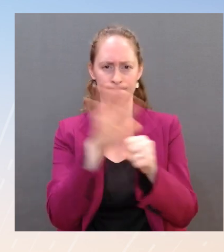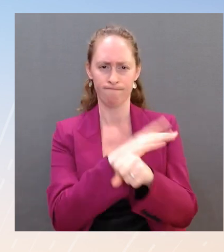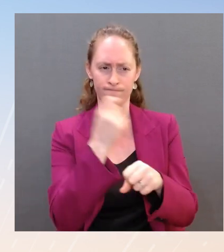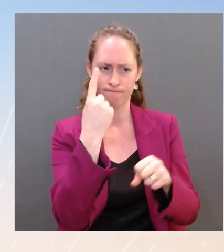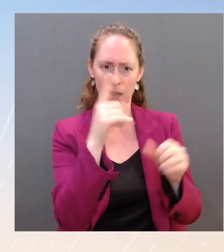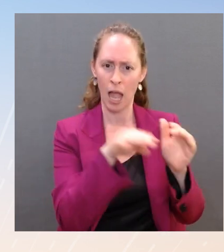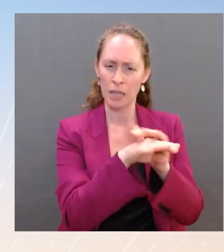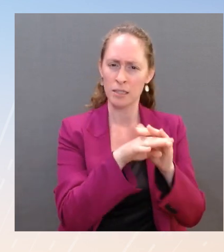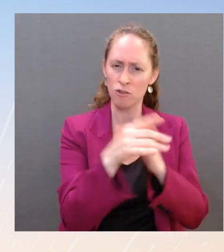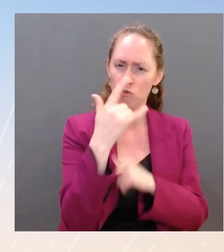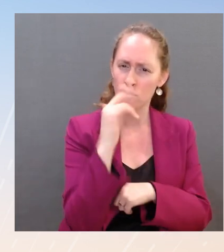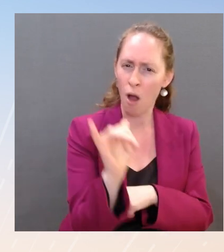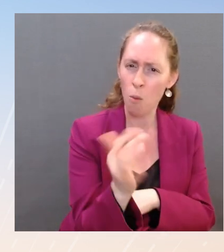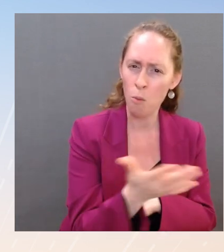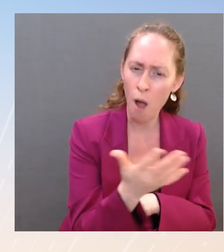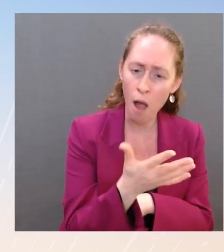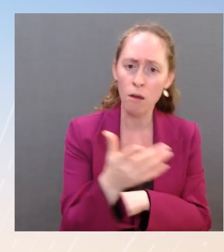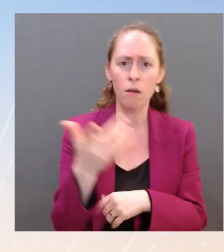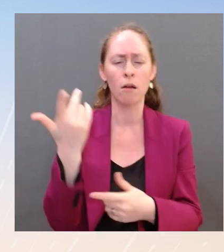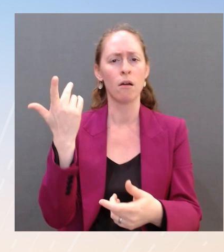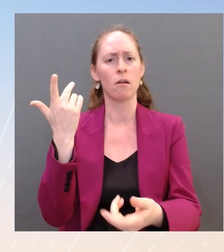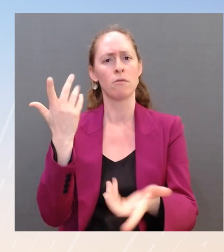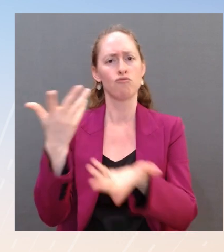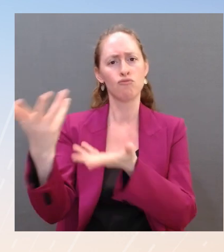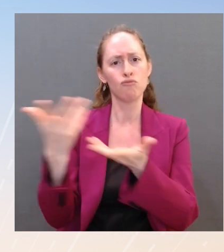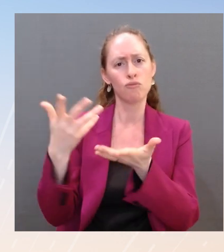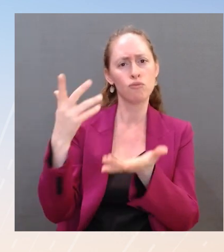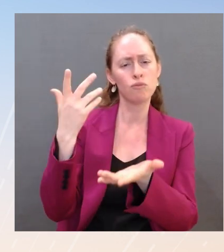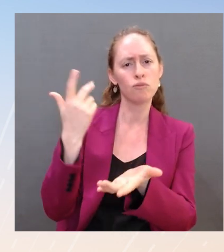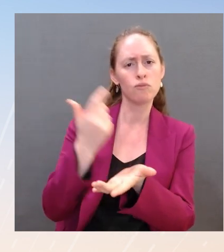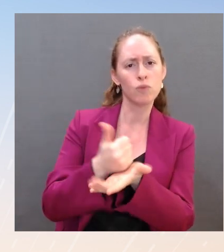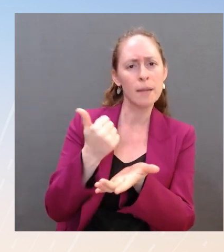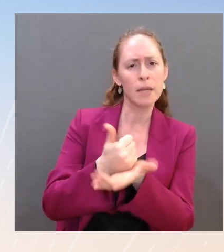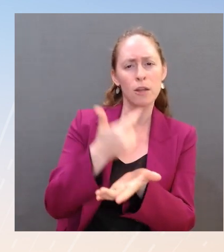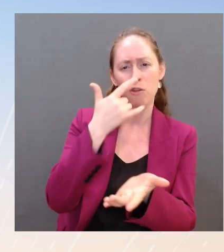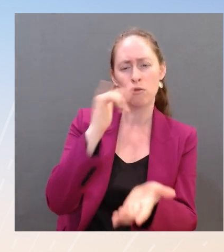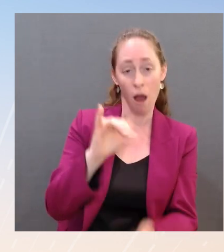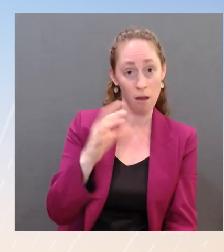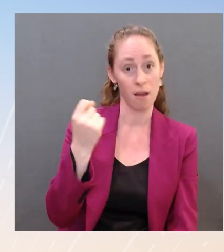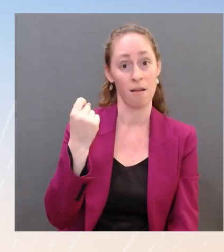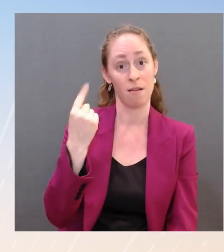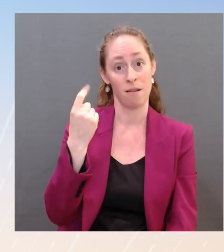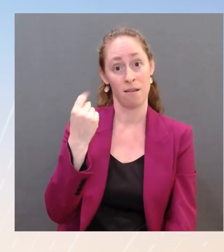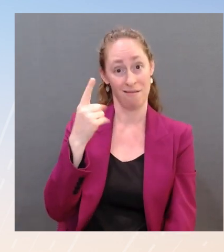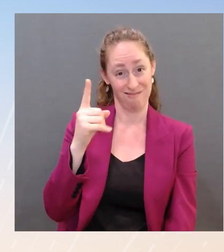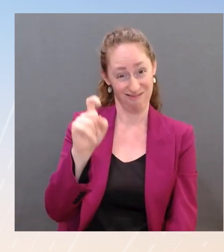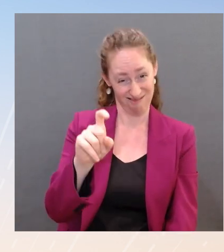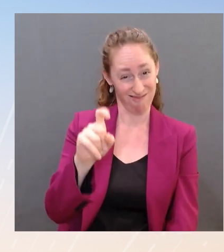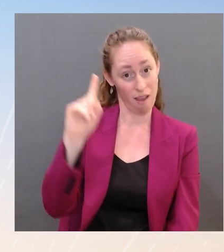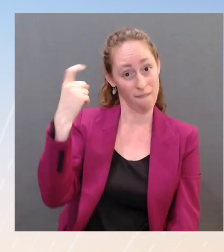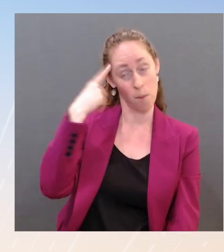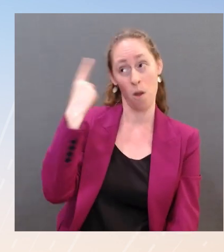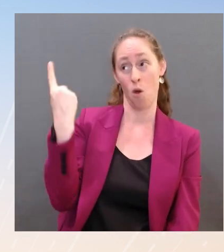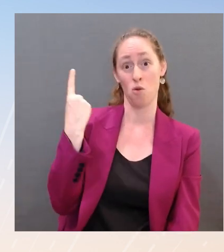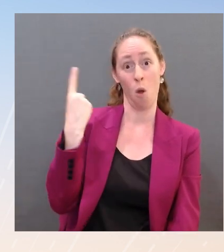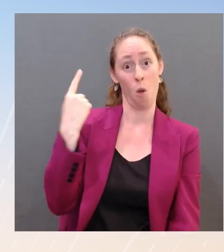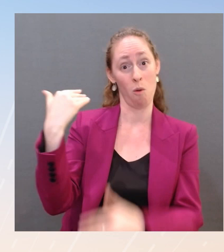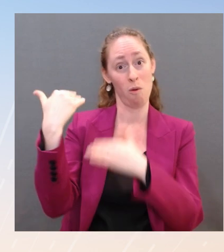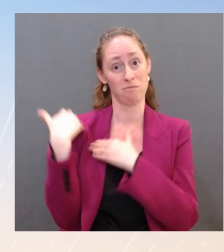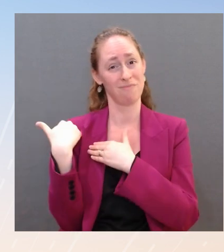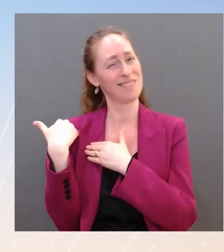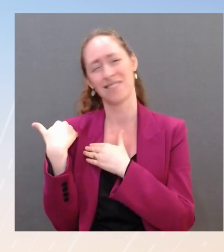can solve alone. And that's why the White House and the Department of Health and Human Services have spent